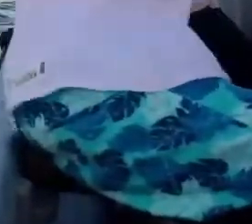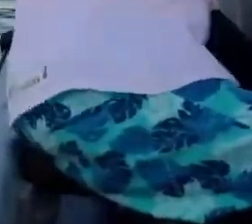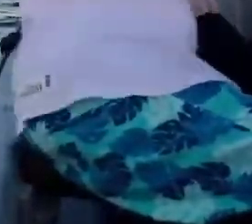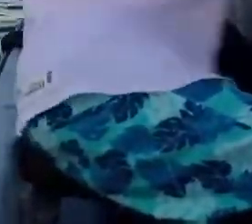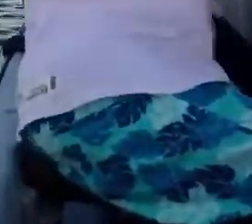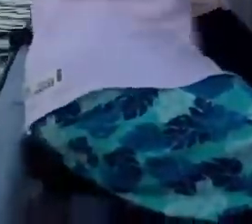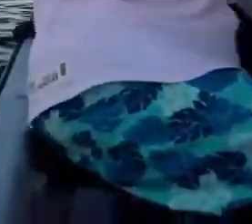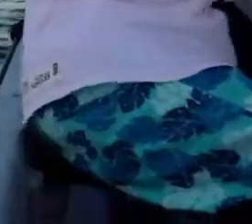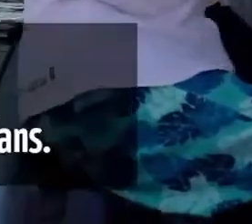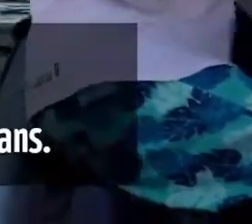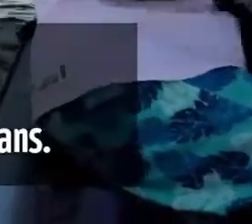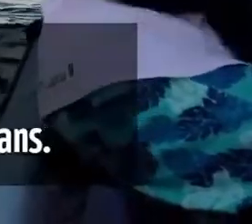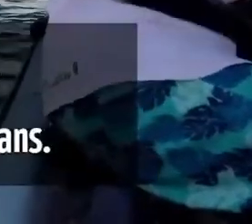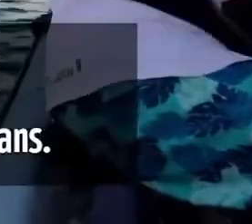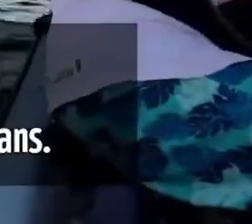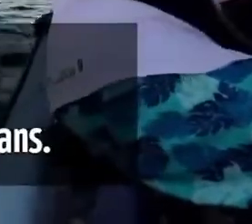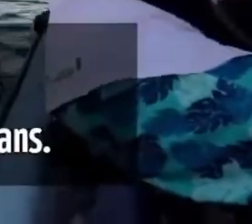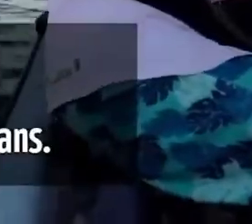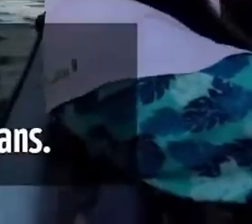down.